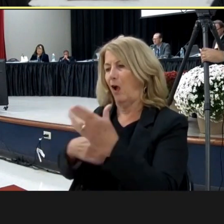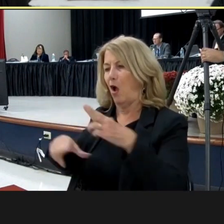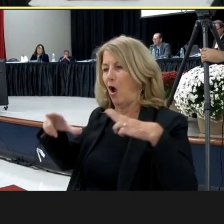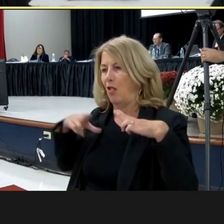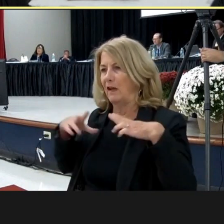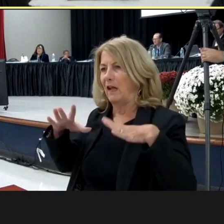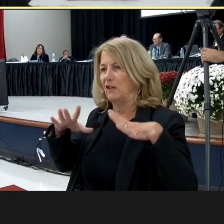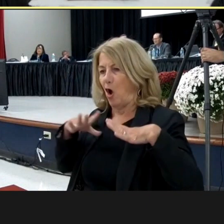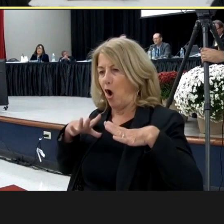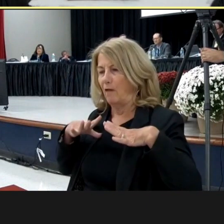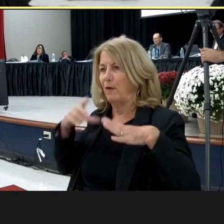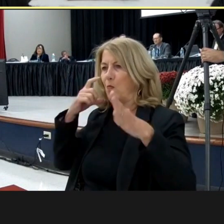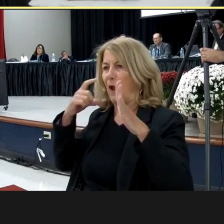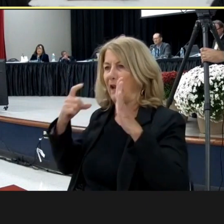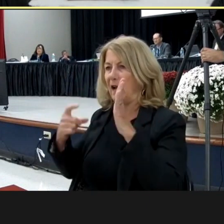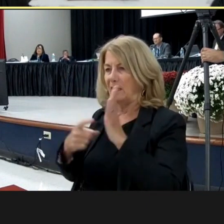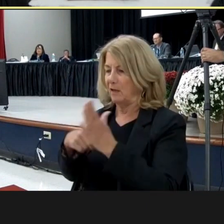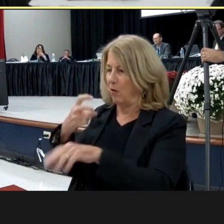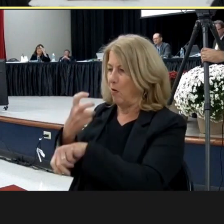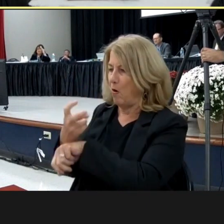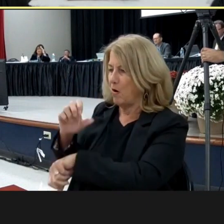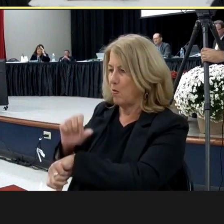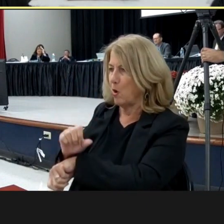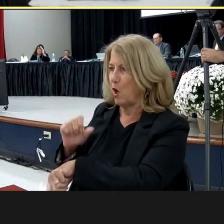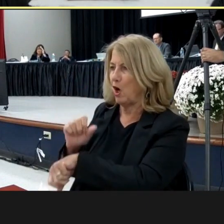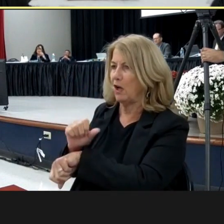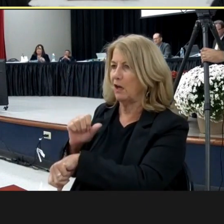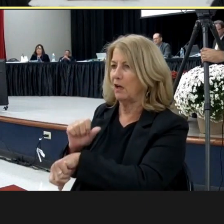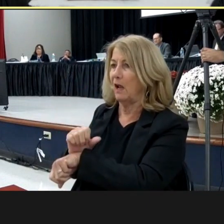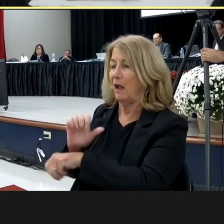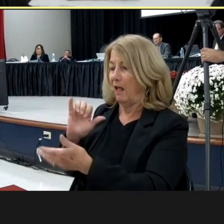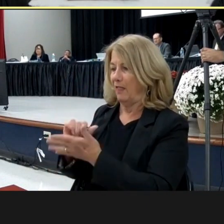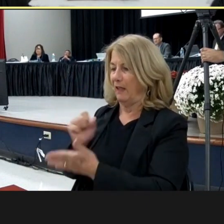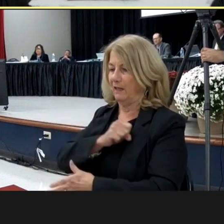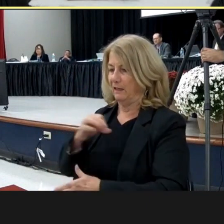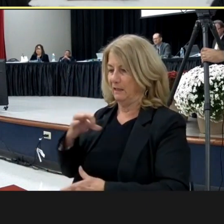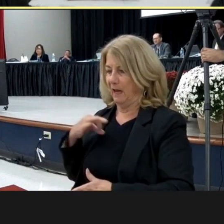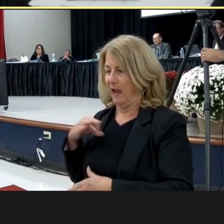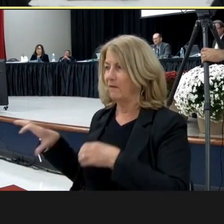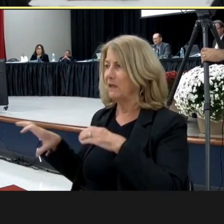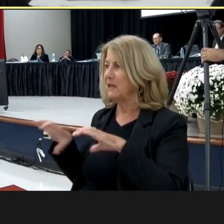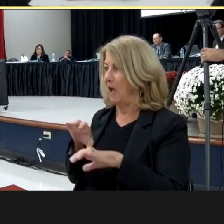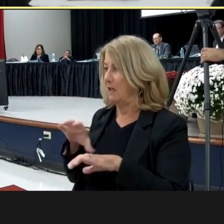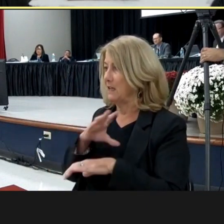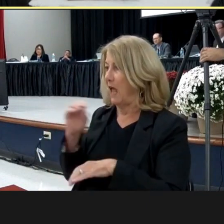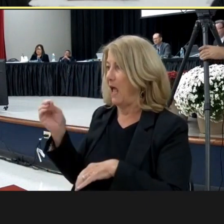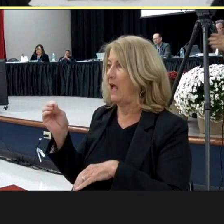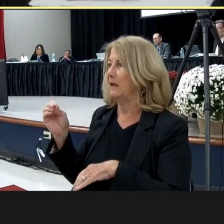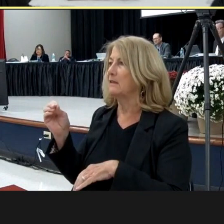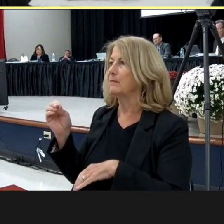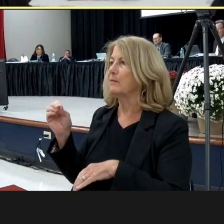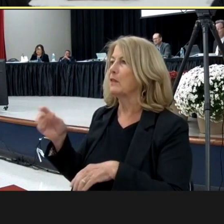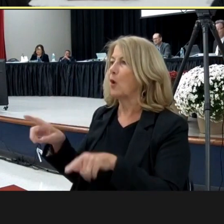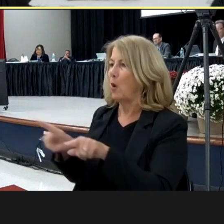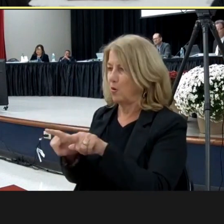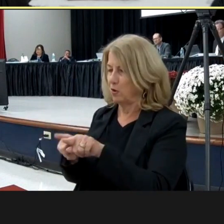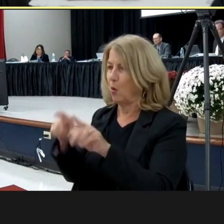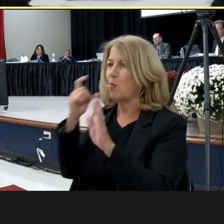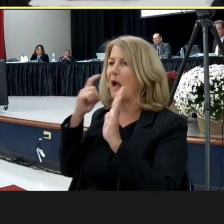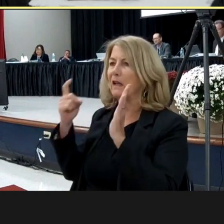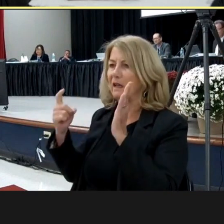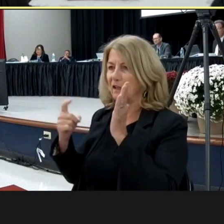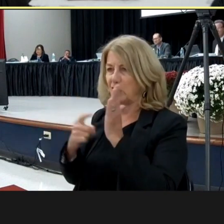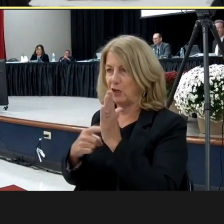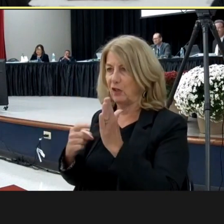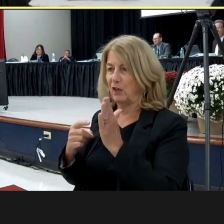in recognition of the hard work that our staff does, and also in recognition of giving our staff